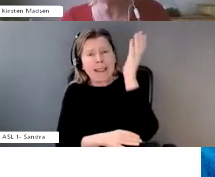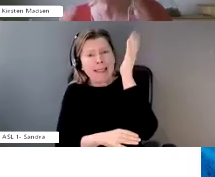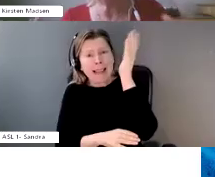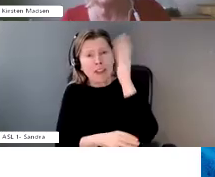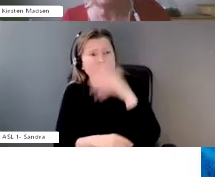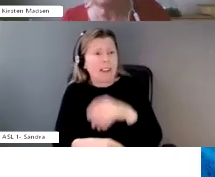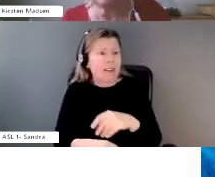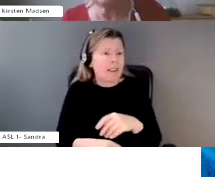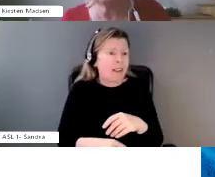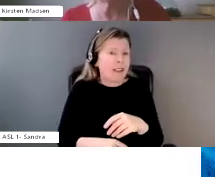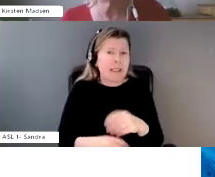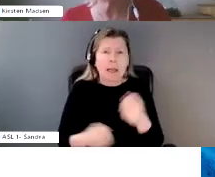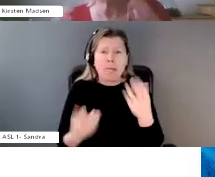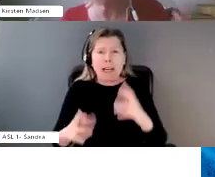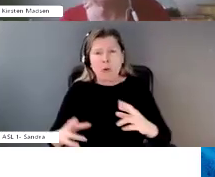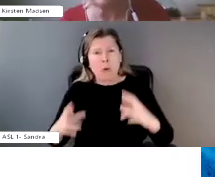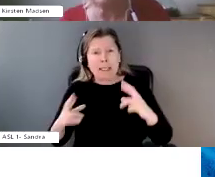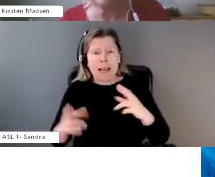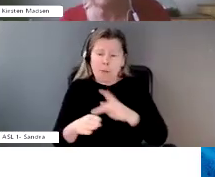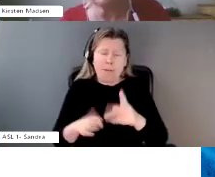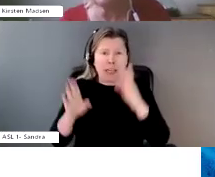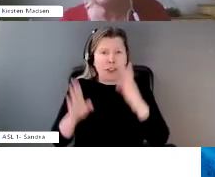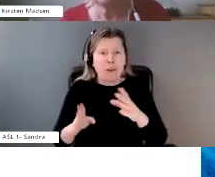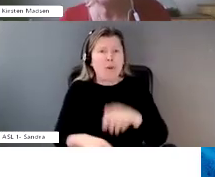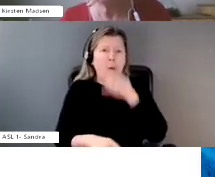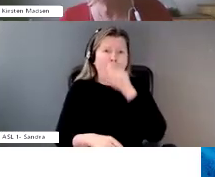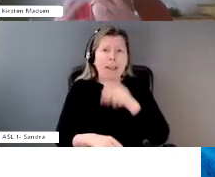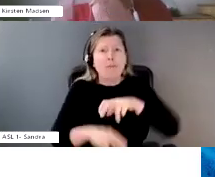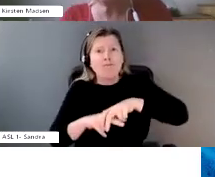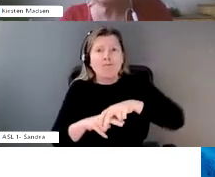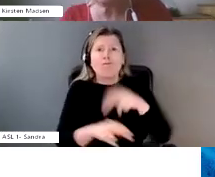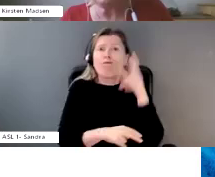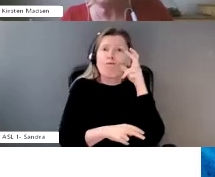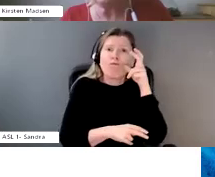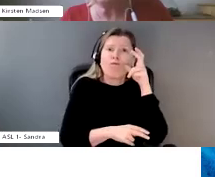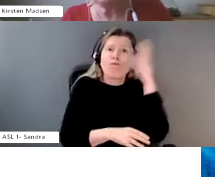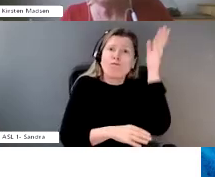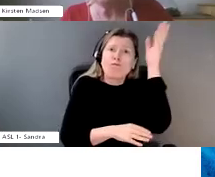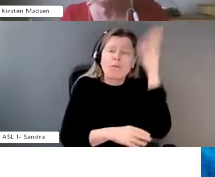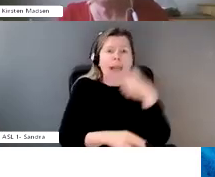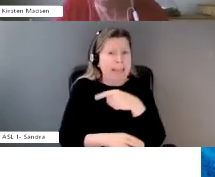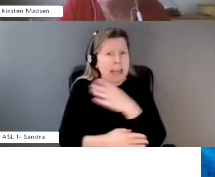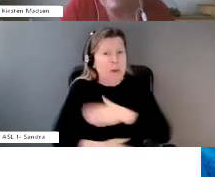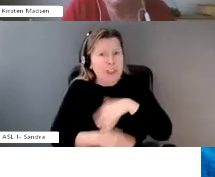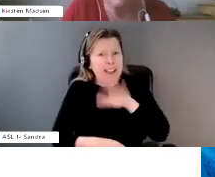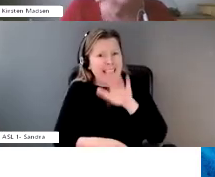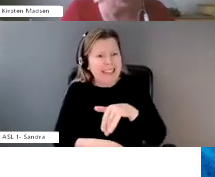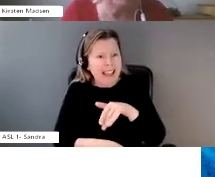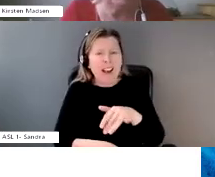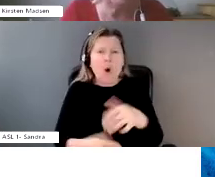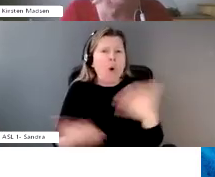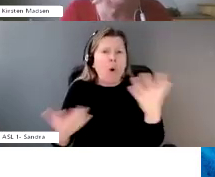were a lot of retired professionals, in fact, some professors who really appreciated knowing the